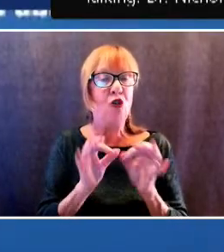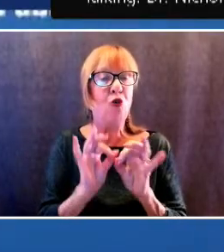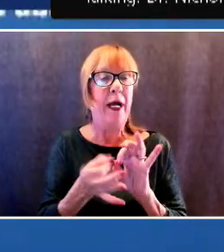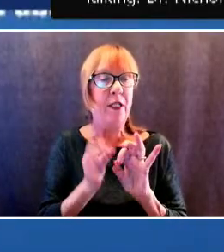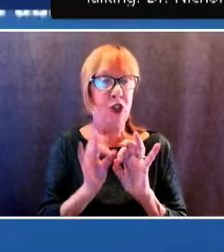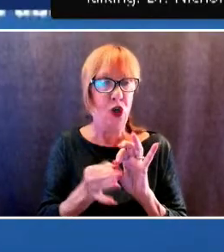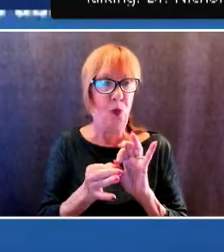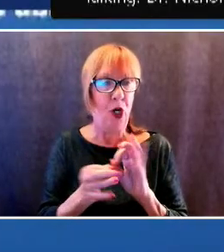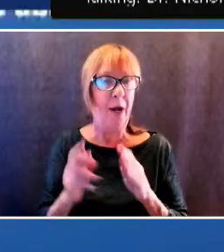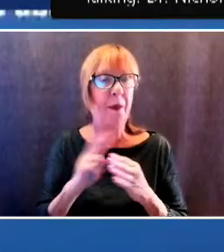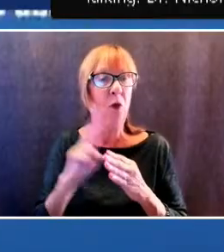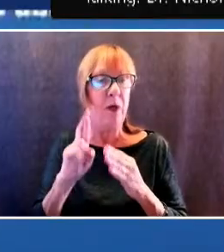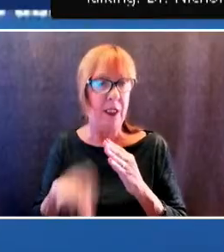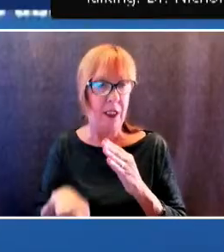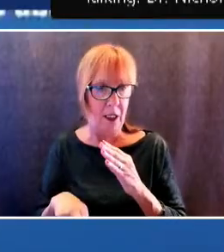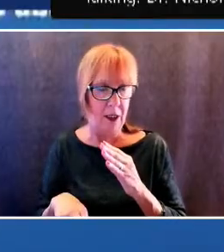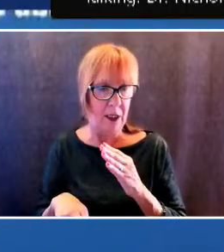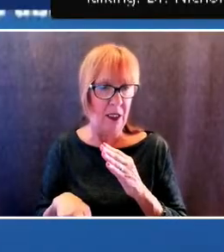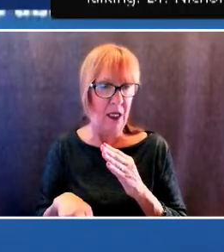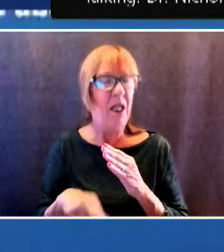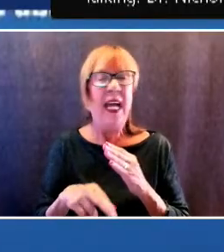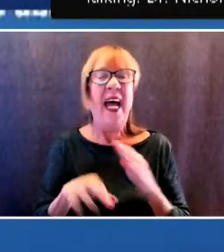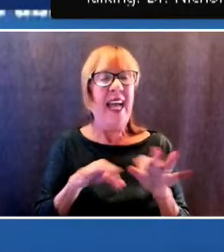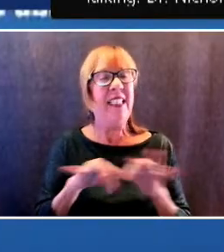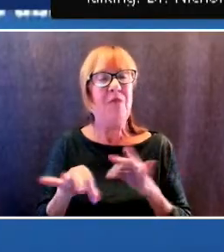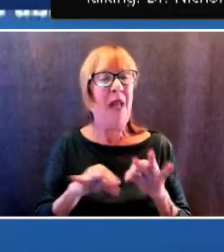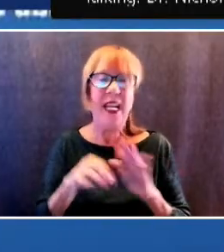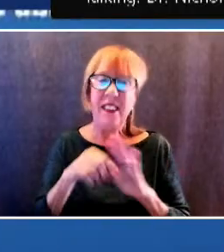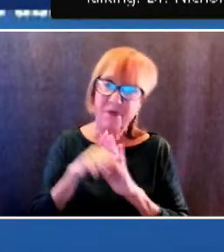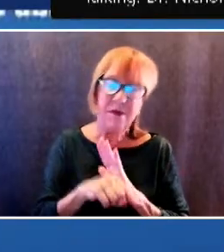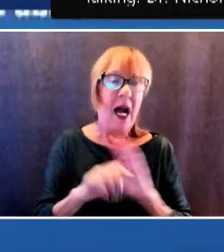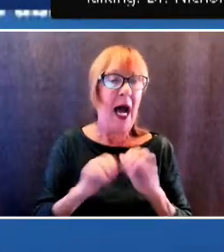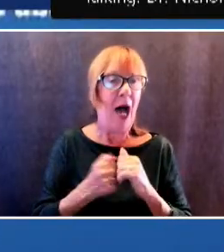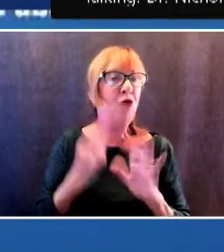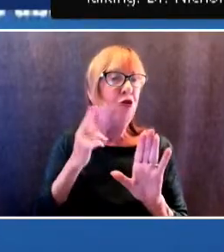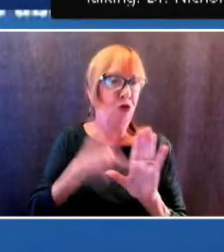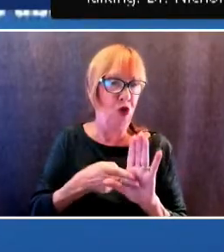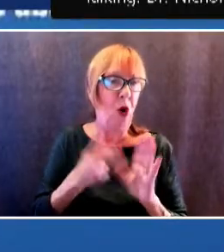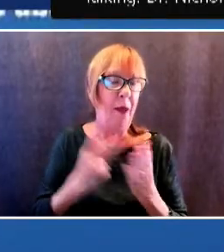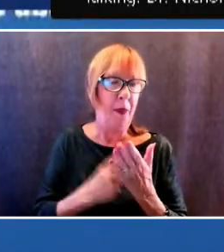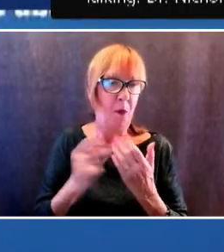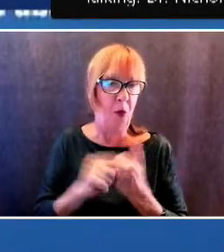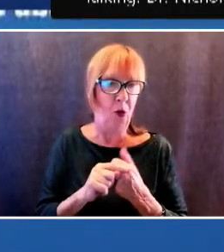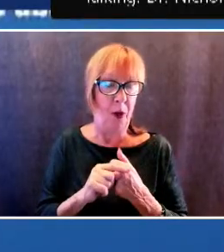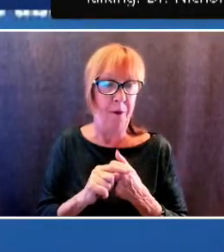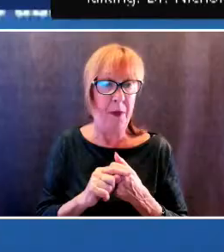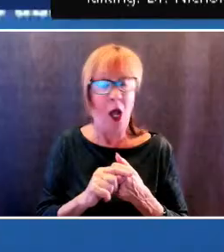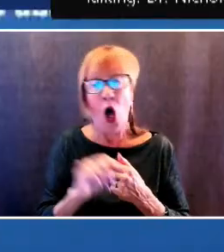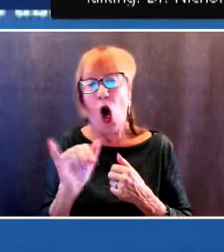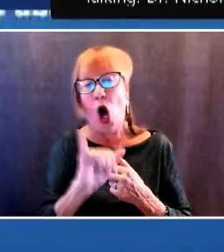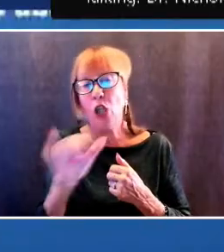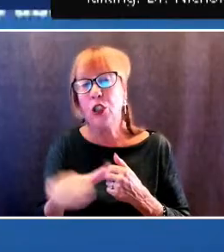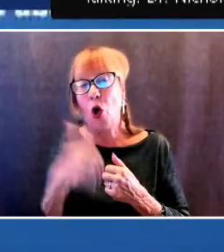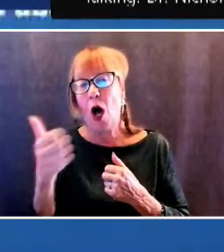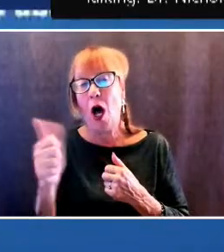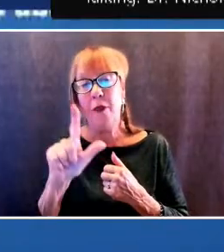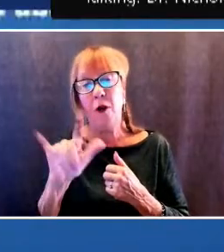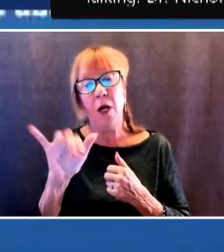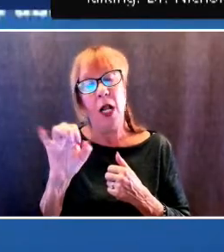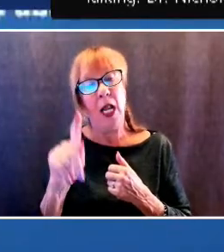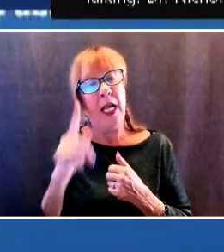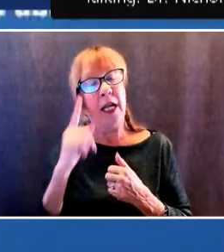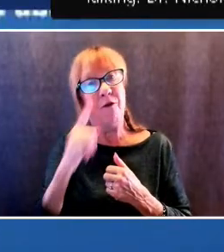to participate in this program. There is also a link on there for the free blood lead testing, which is another program that we have have